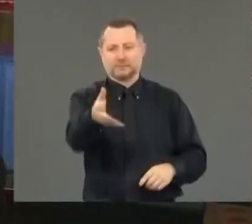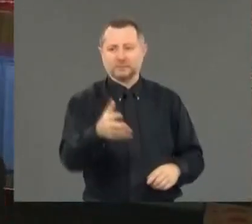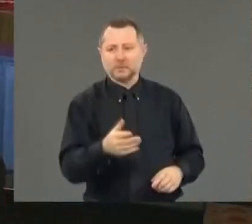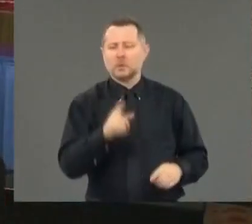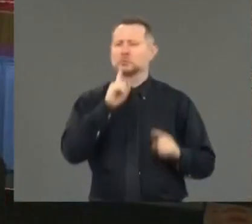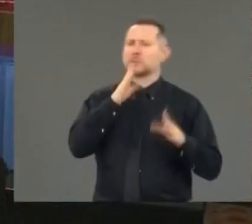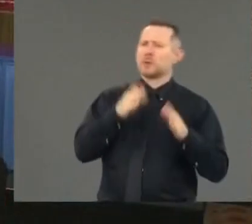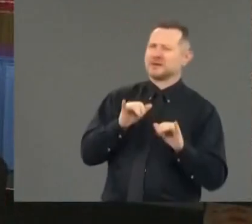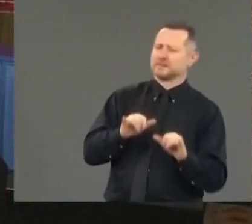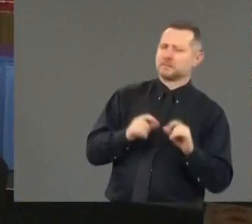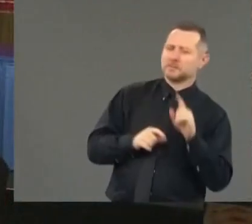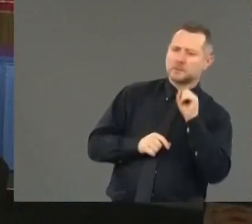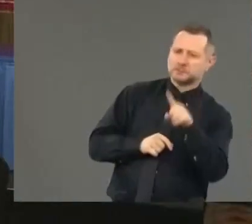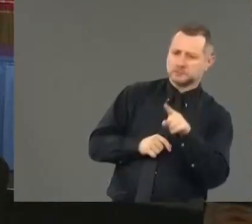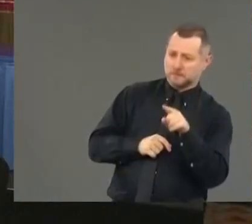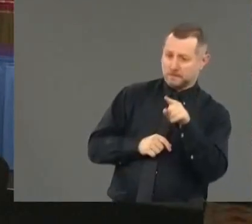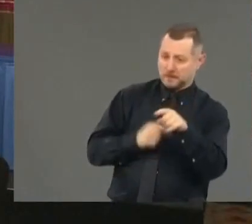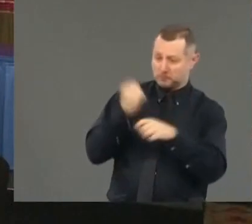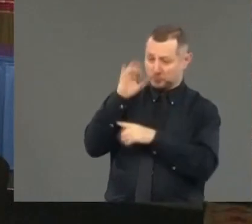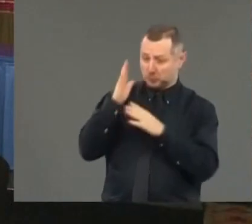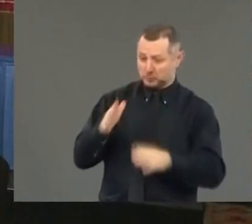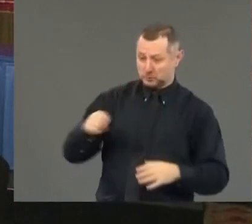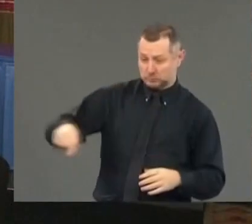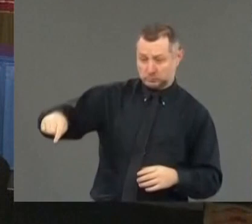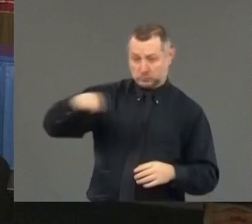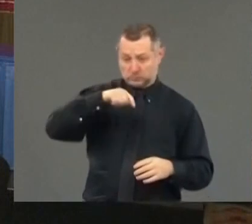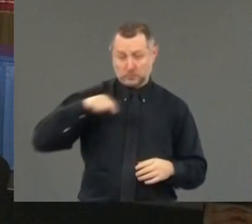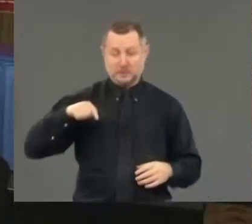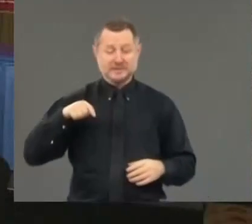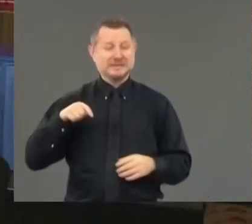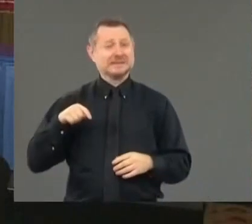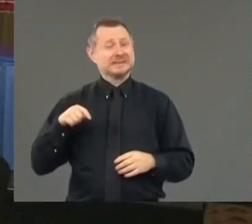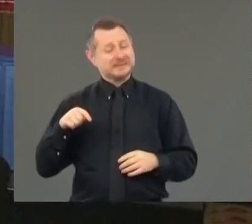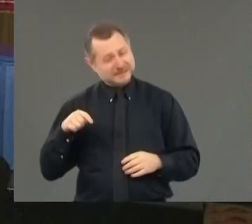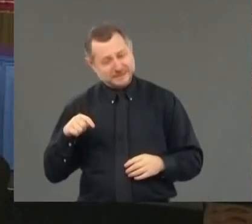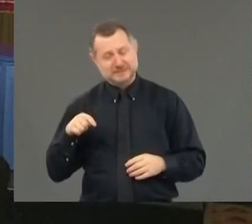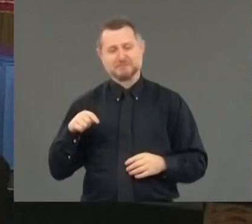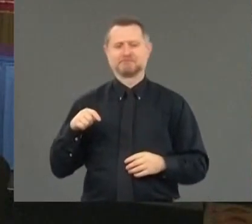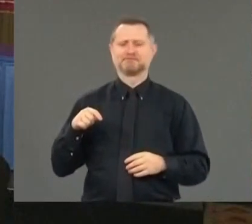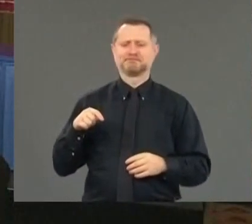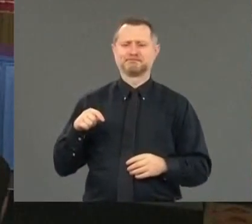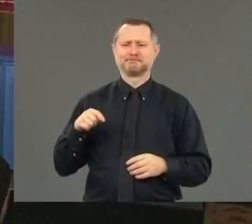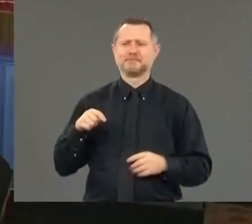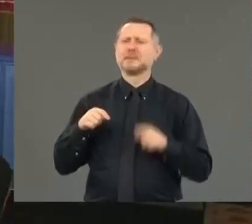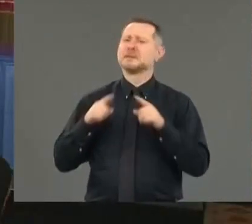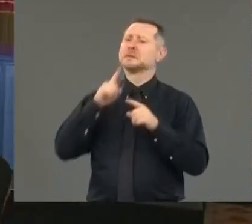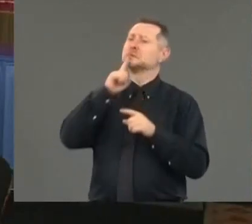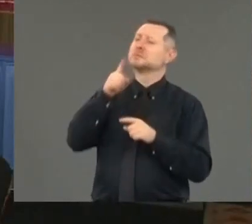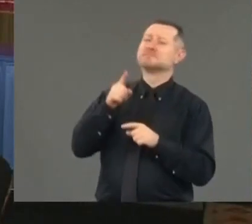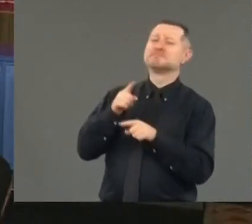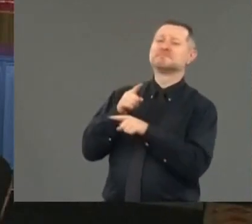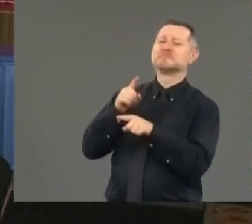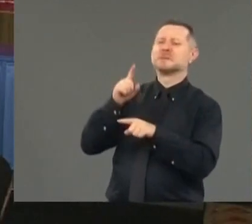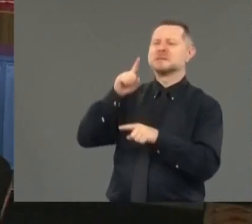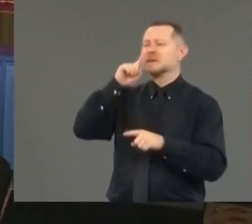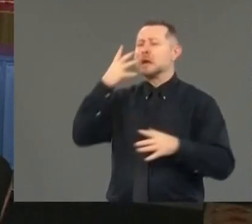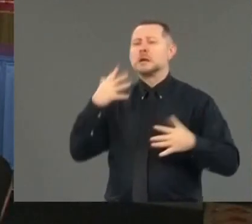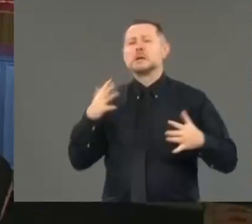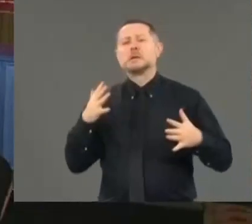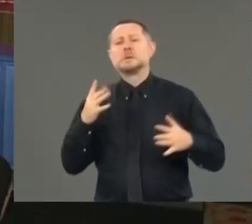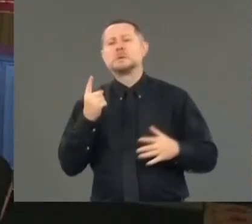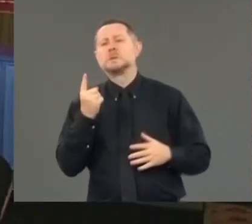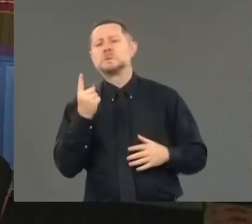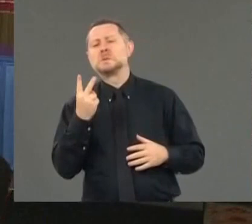protesters are really sort of tired of the language of a few bad apples when it comes to police brutality, and there are a lot of